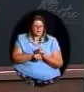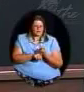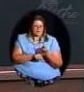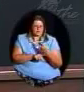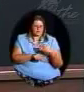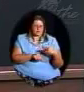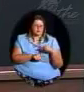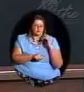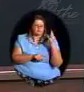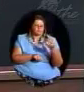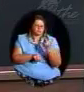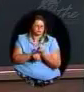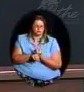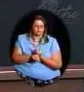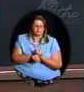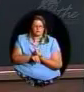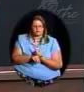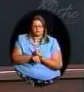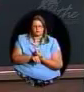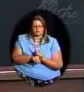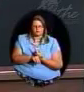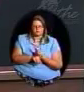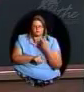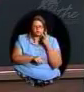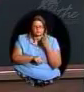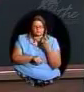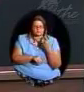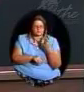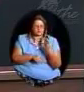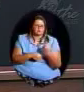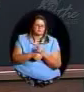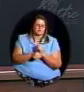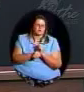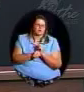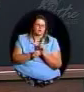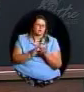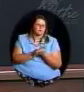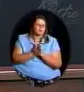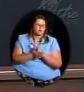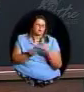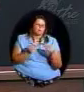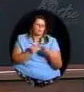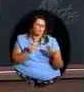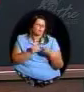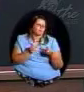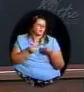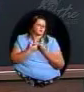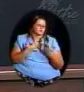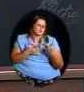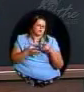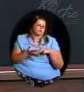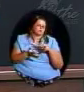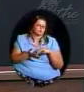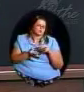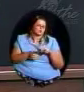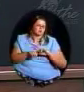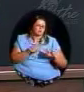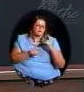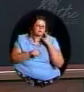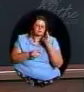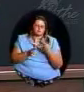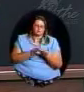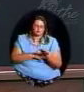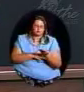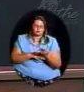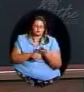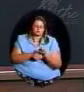section of this, and you think this tires you, then you know you're going to get more tired reading this. But I think as we go through this for the next year,